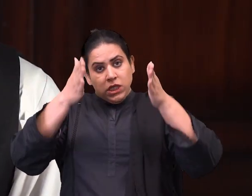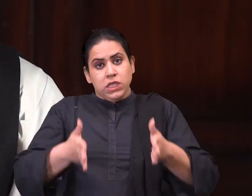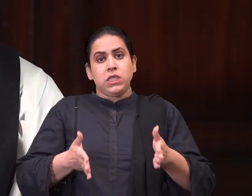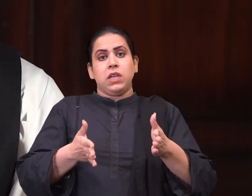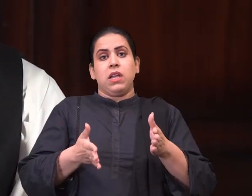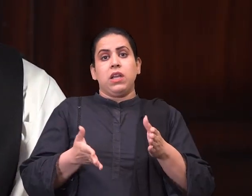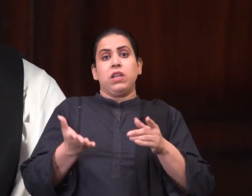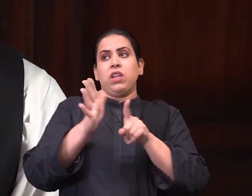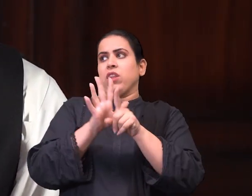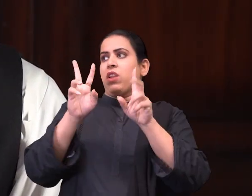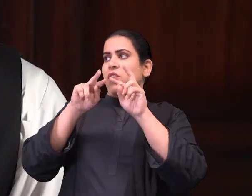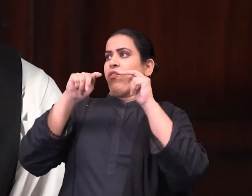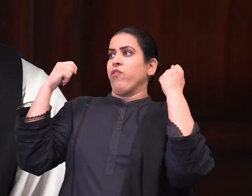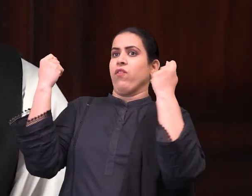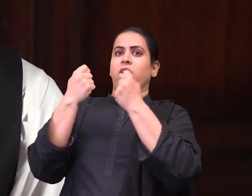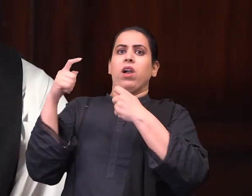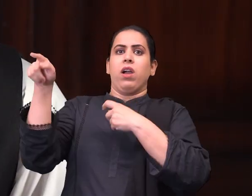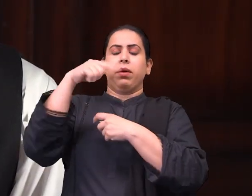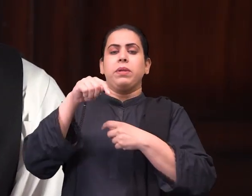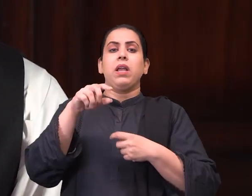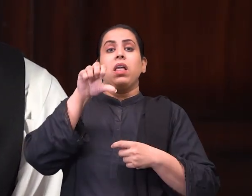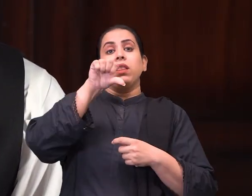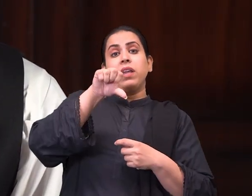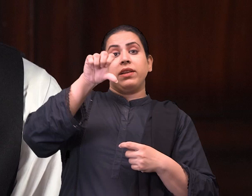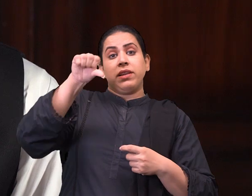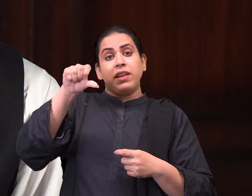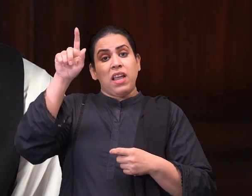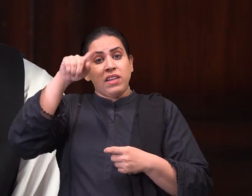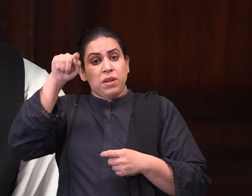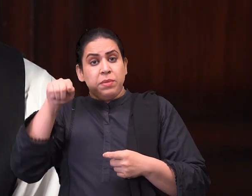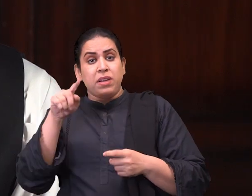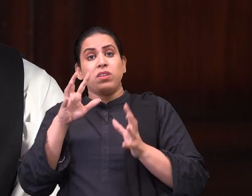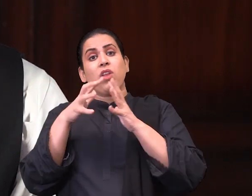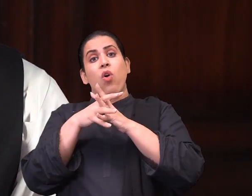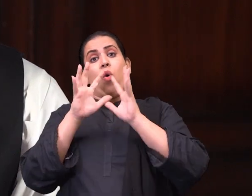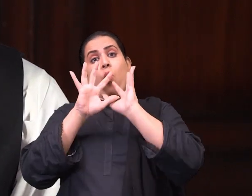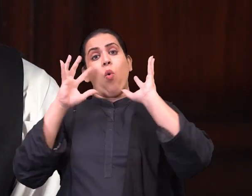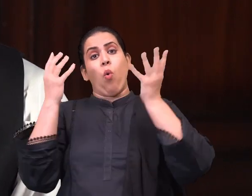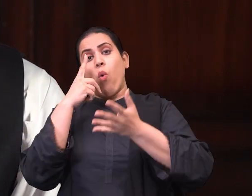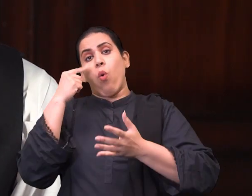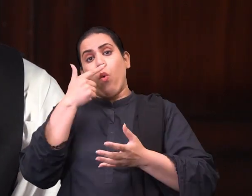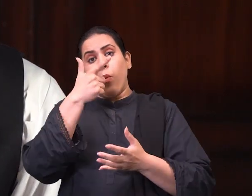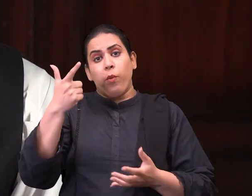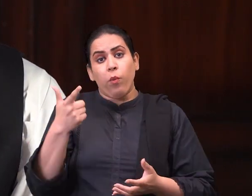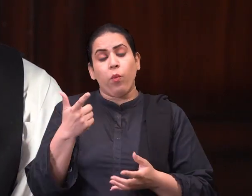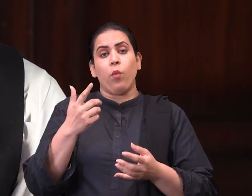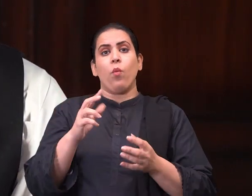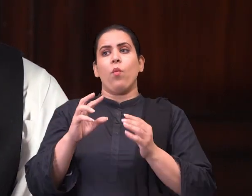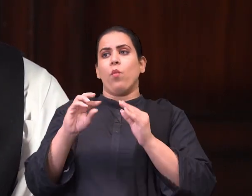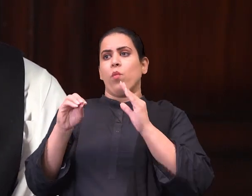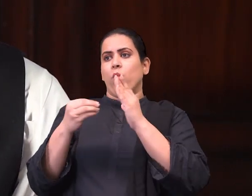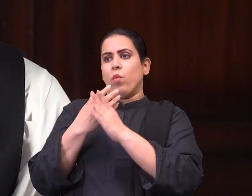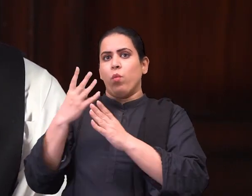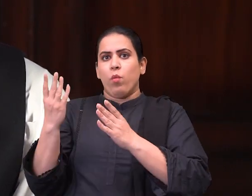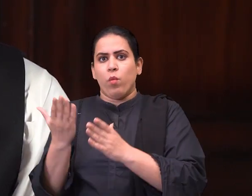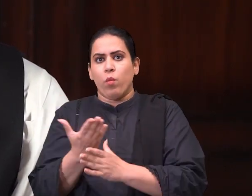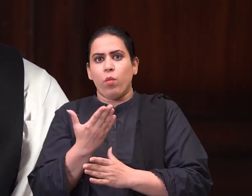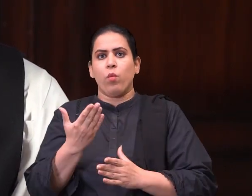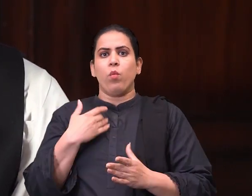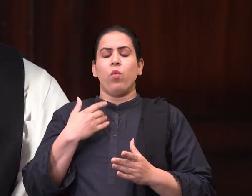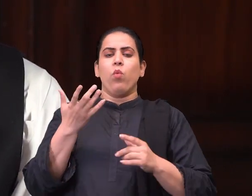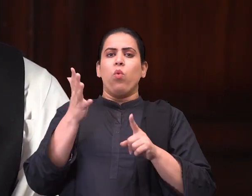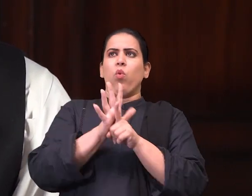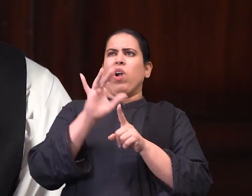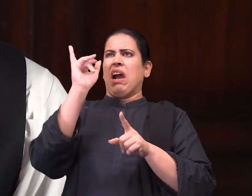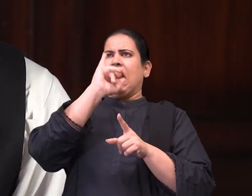respiratory system with the external environment. Nearly 99% of the world's population is exposed